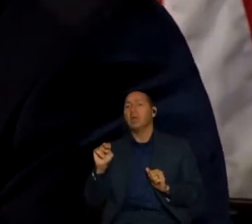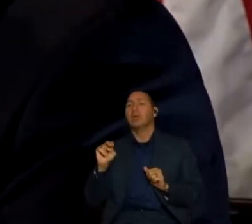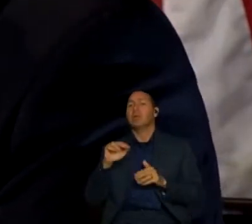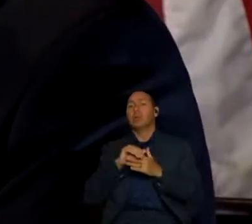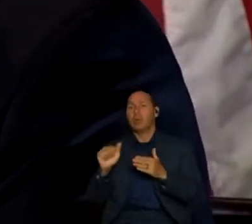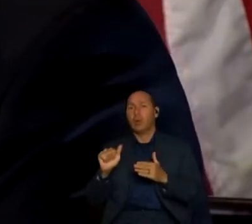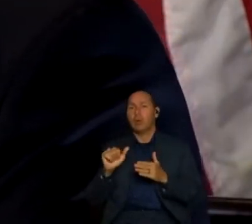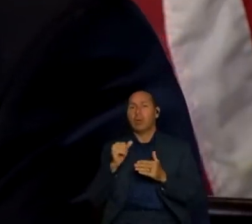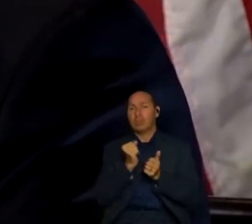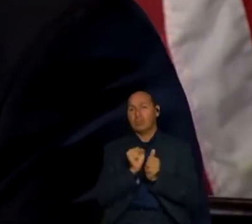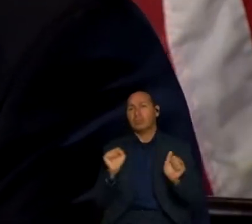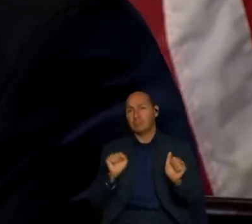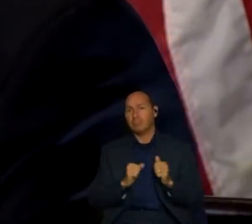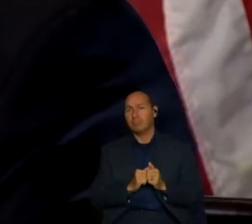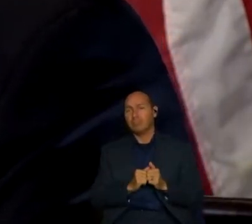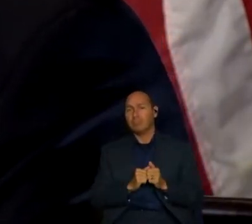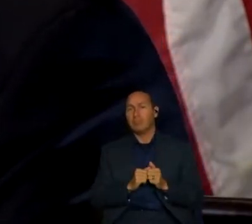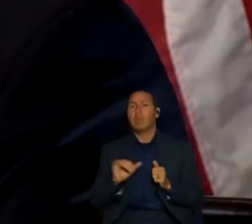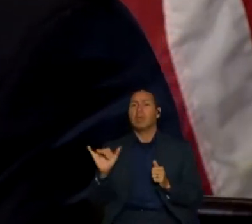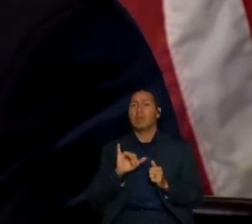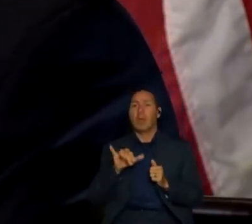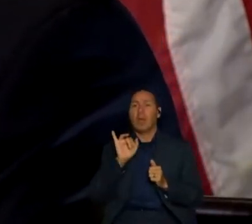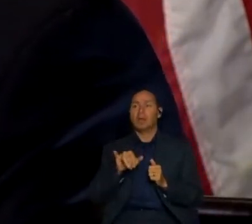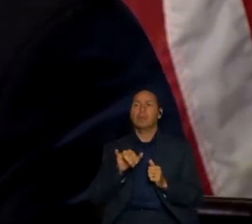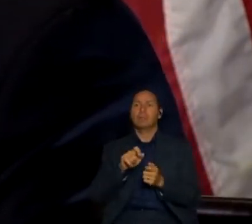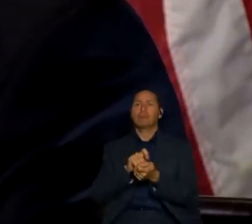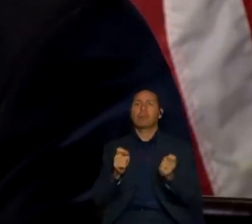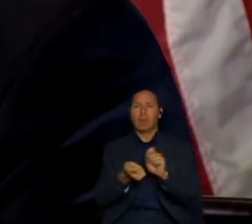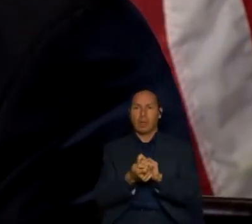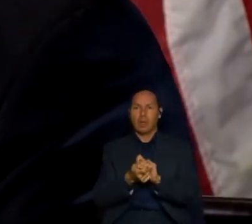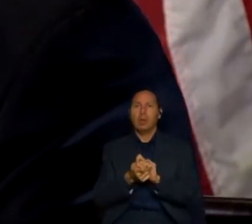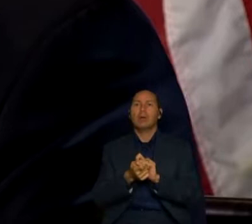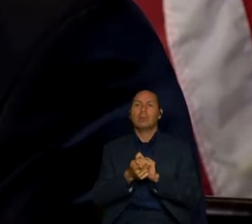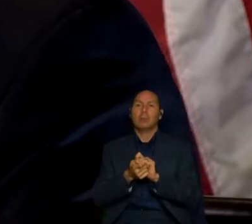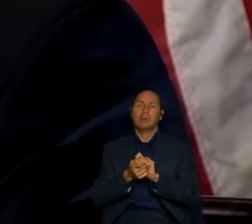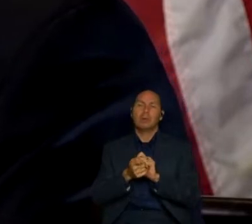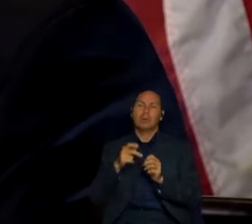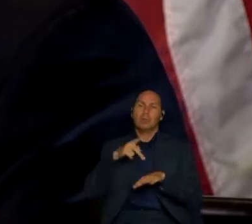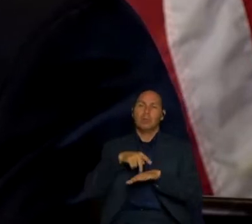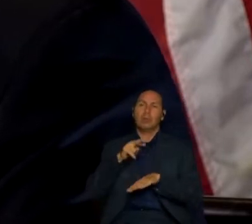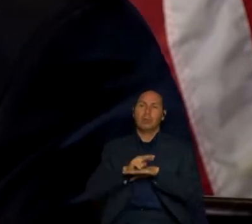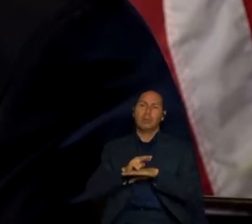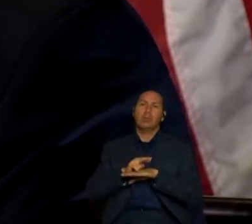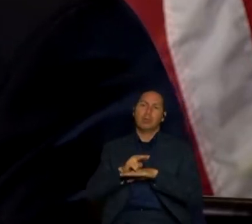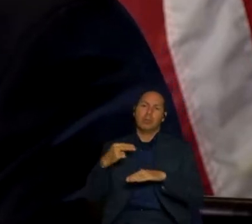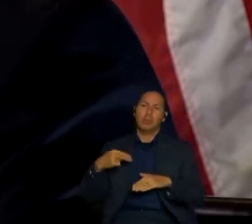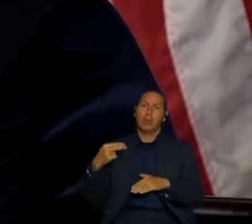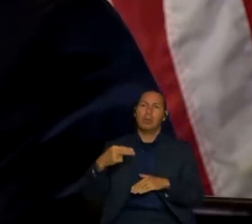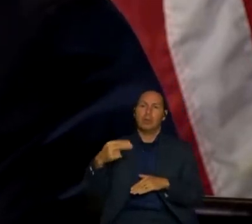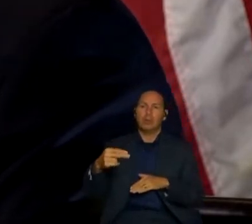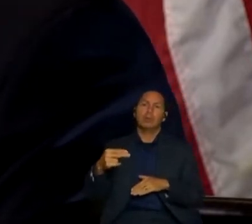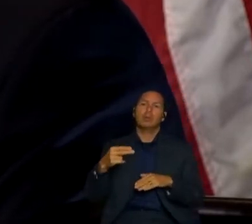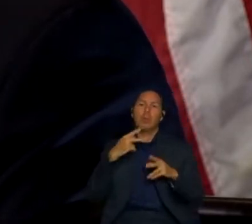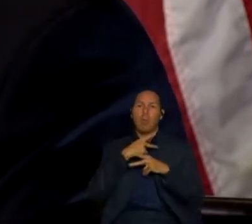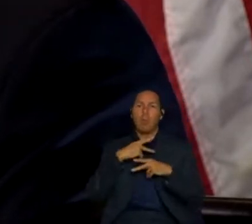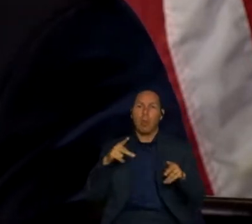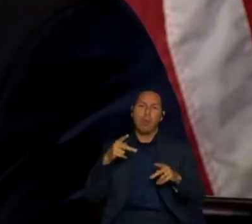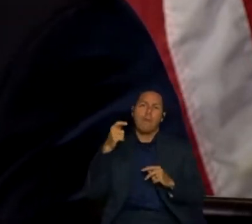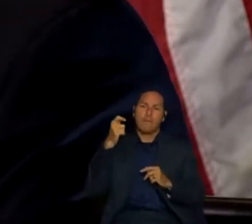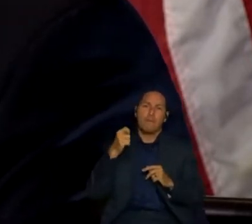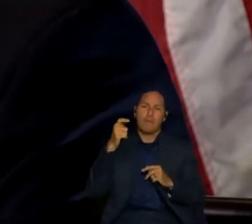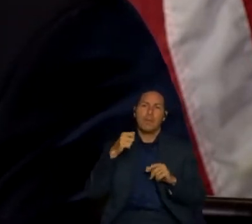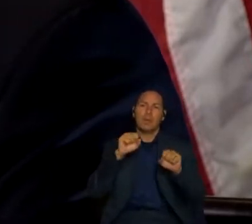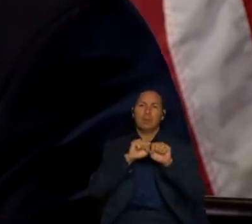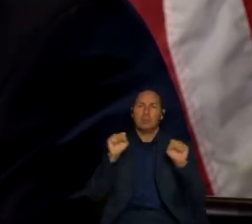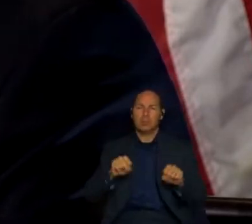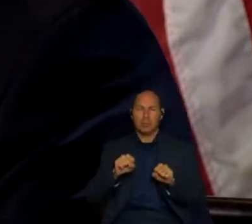the plan of adjustment was also a turning point in the troubled history of Puerto Rico's public pension system. You all remember that the